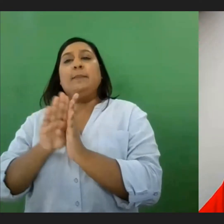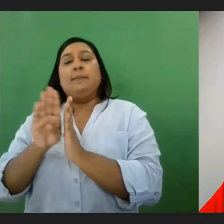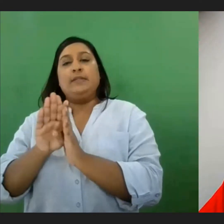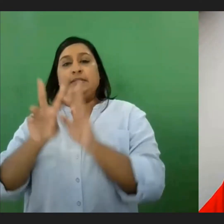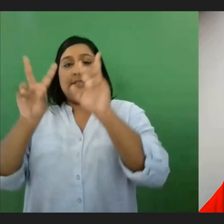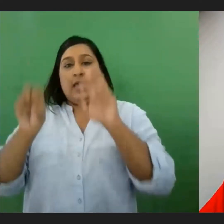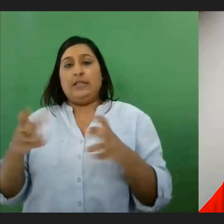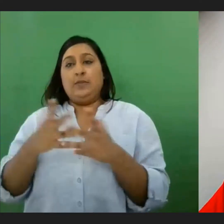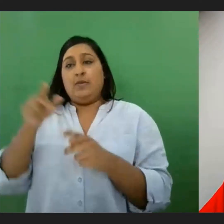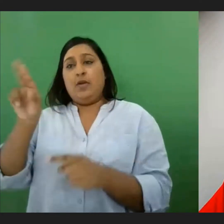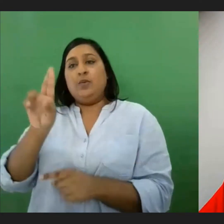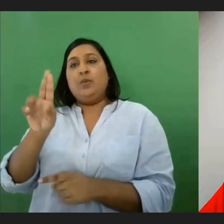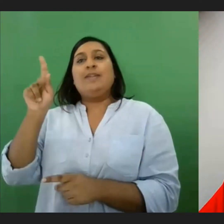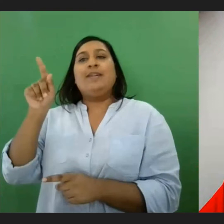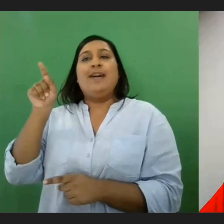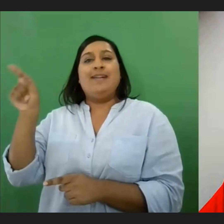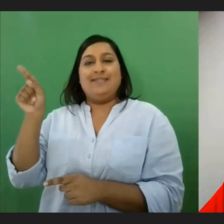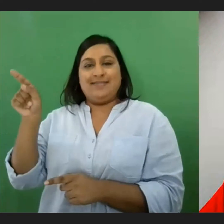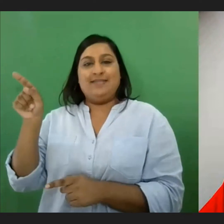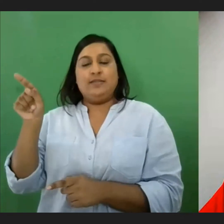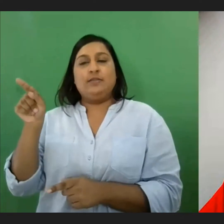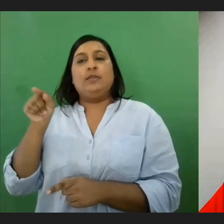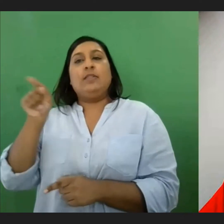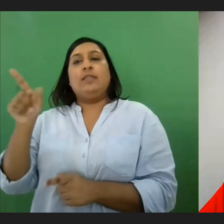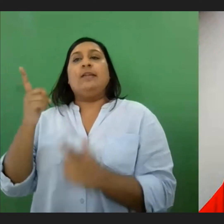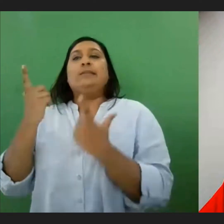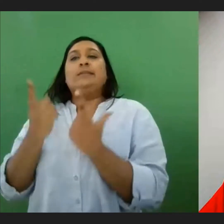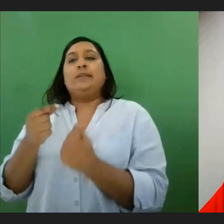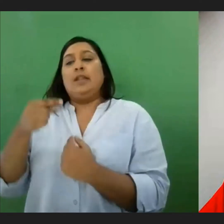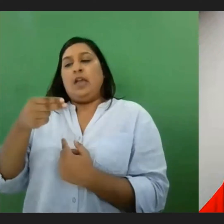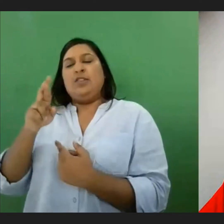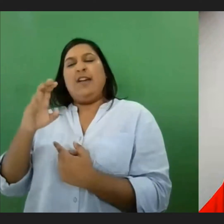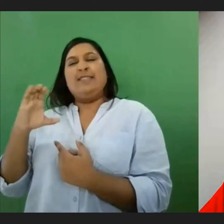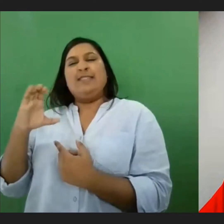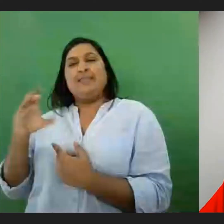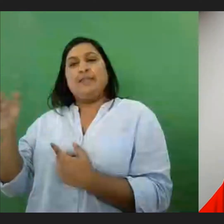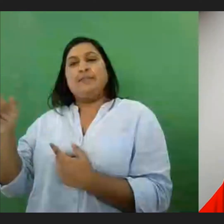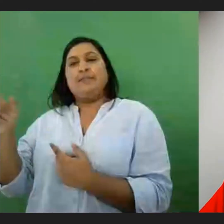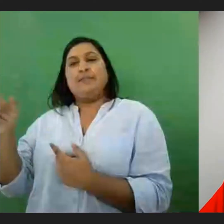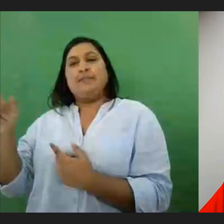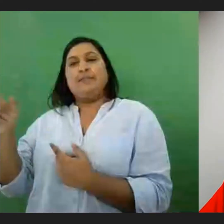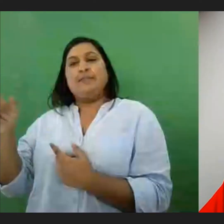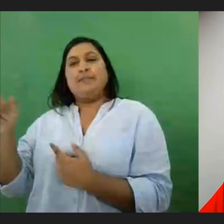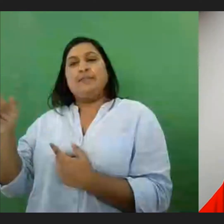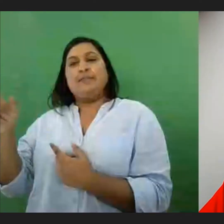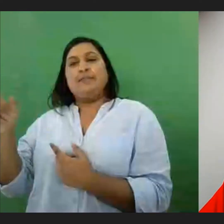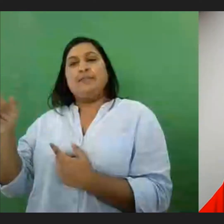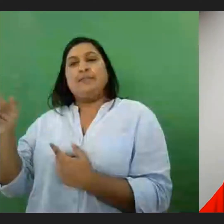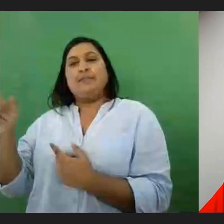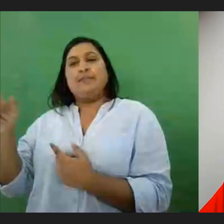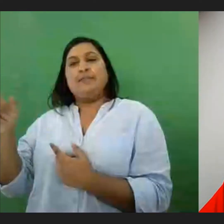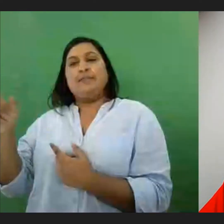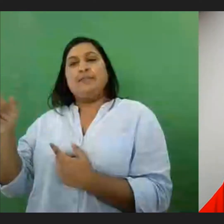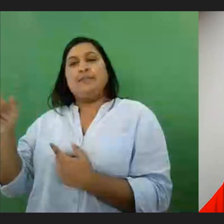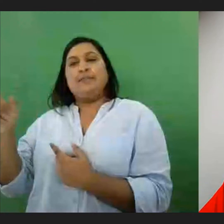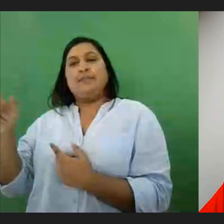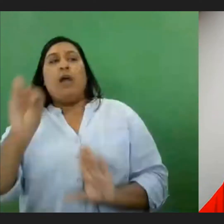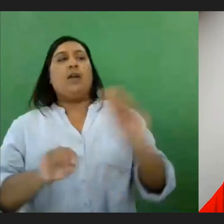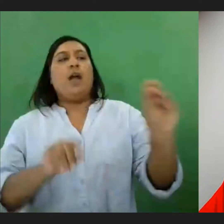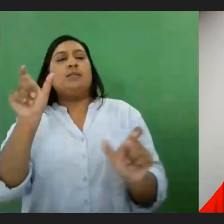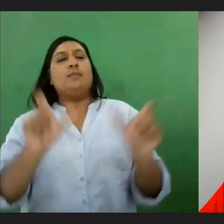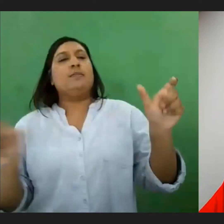UK, the HSRC conducted an internet-based survey with people with disabilities in South